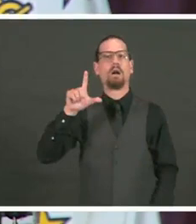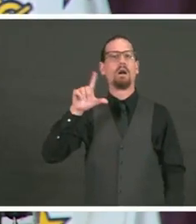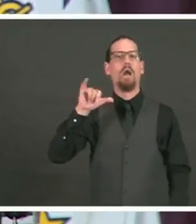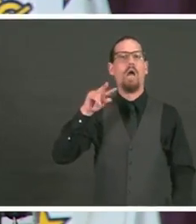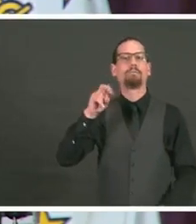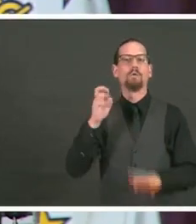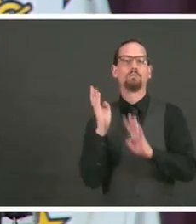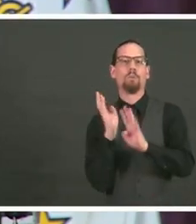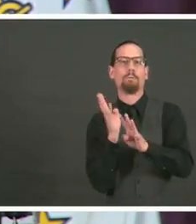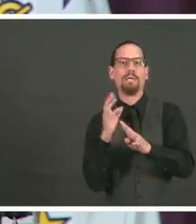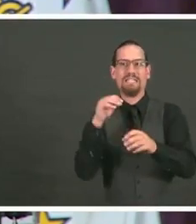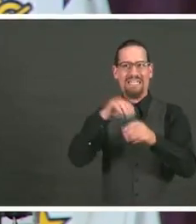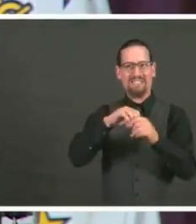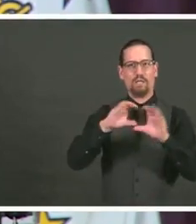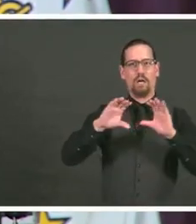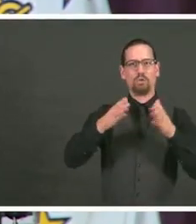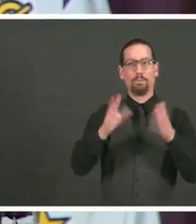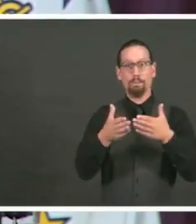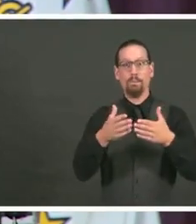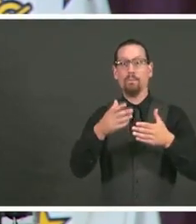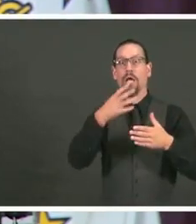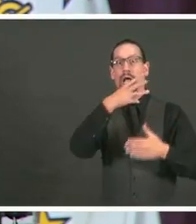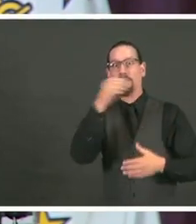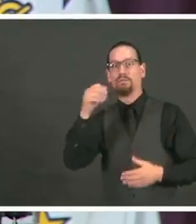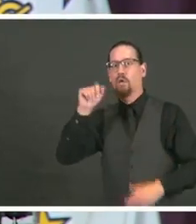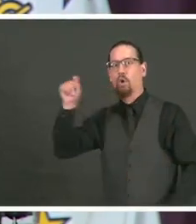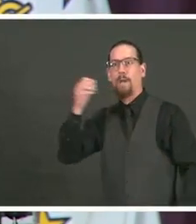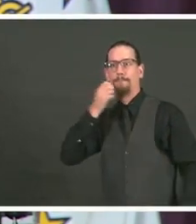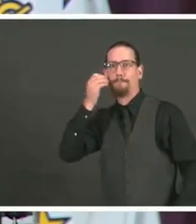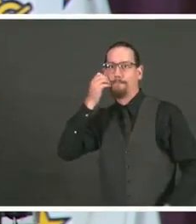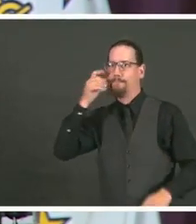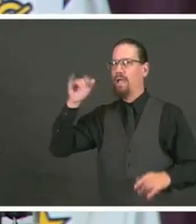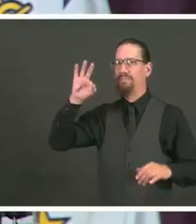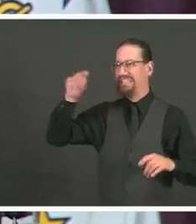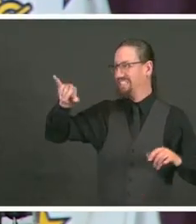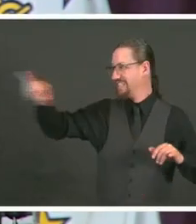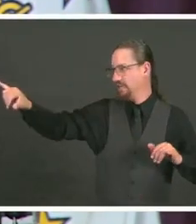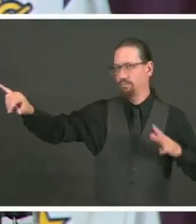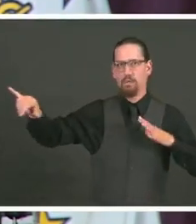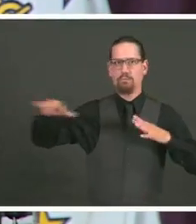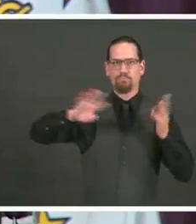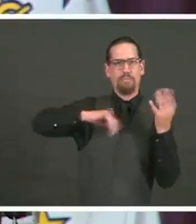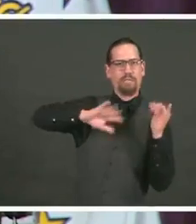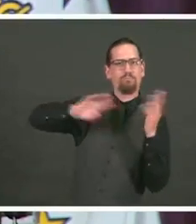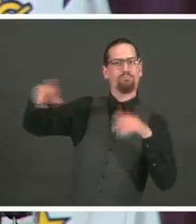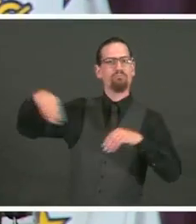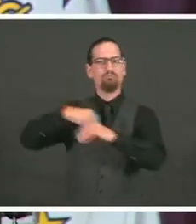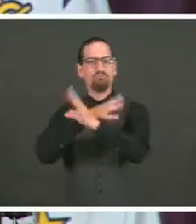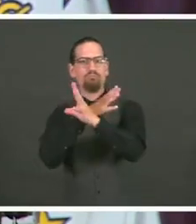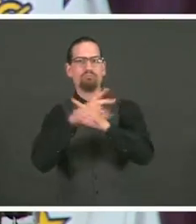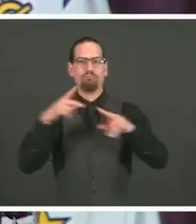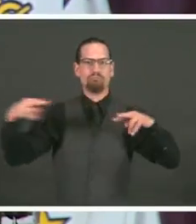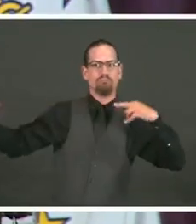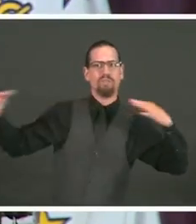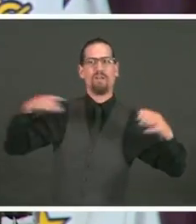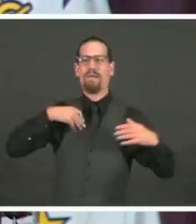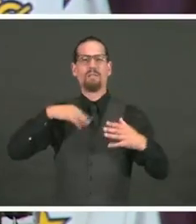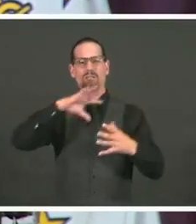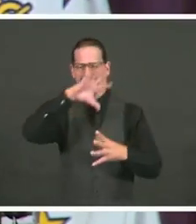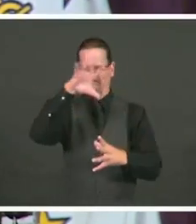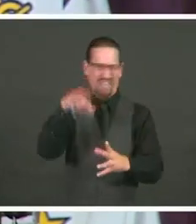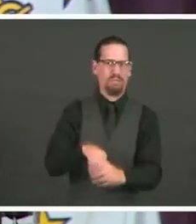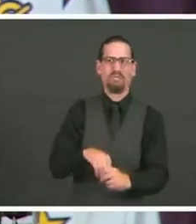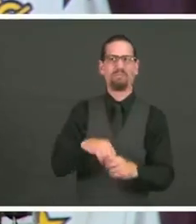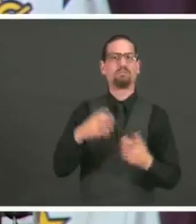stay home to attend virtually. They have special initiatives that emphasize social and emotional learning as well as academic